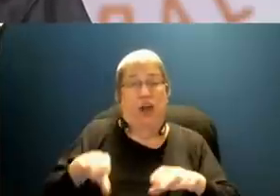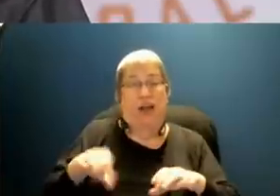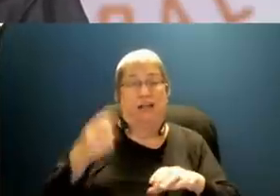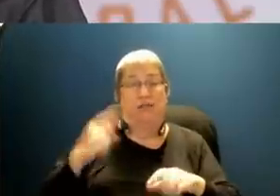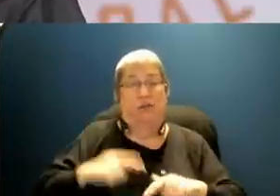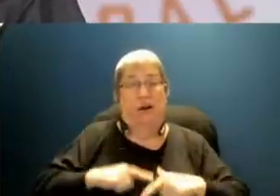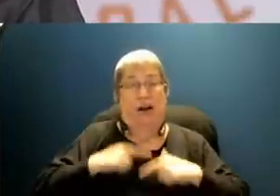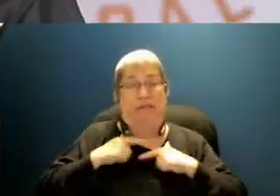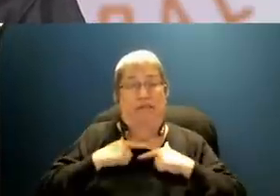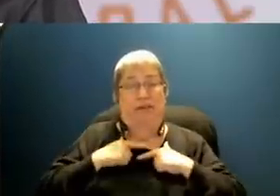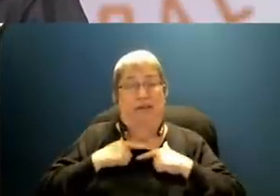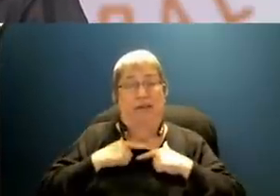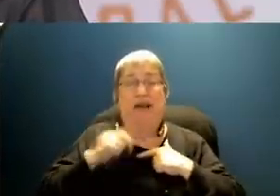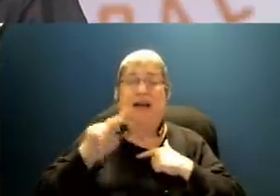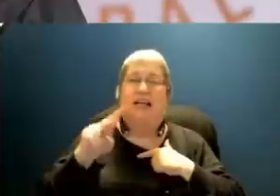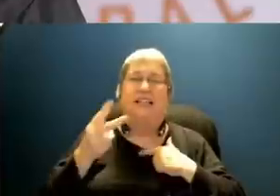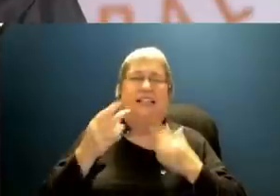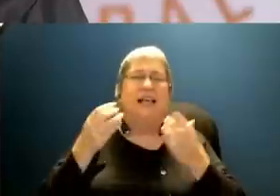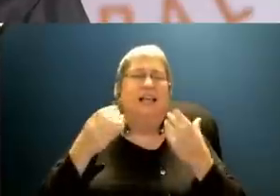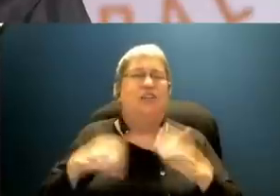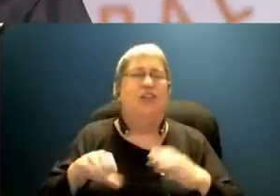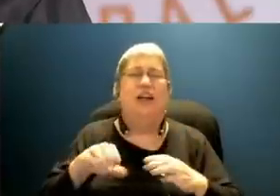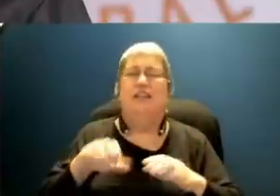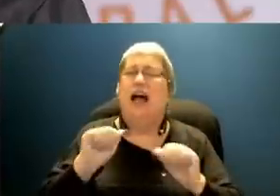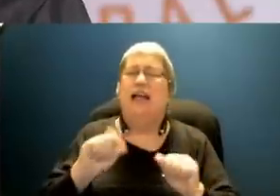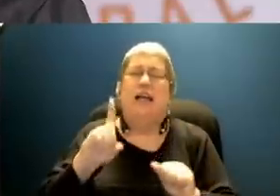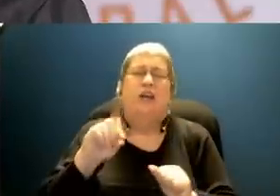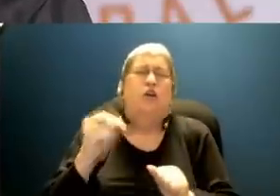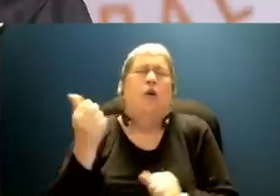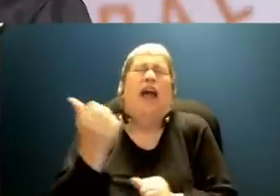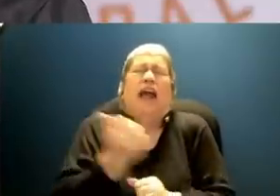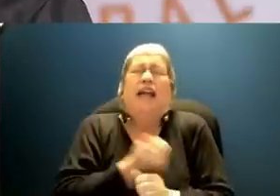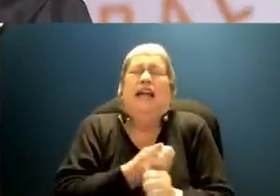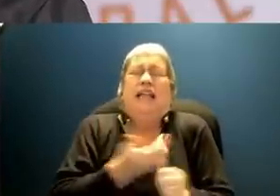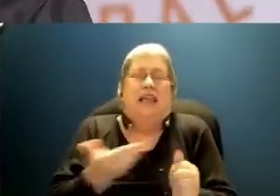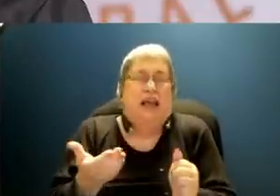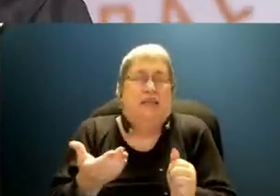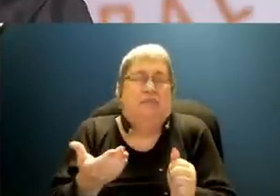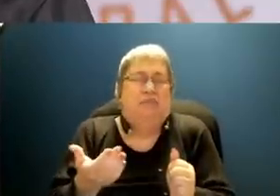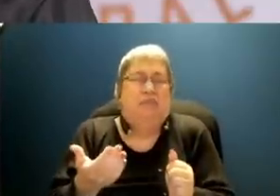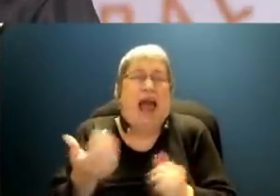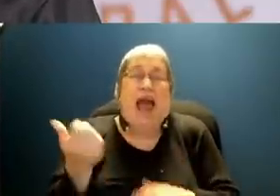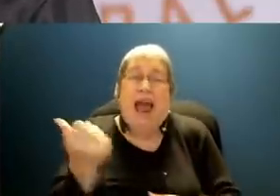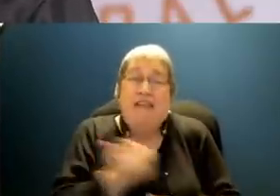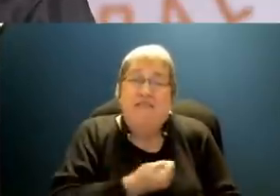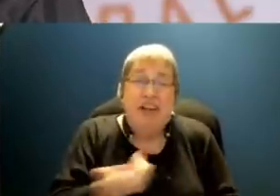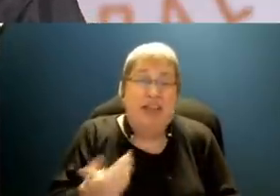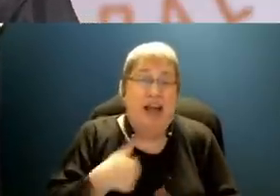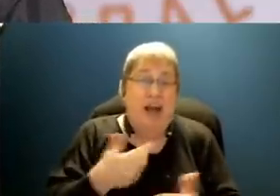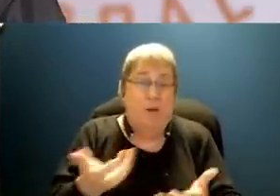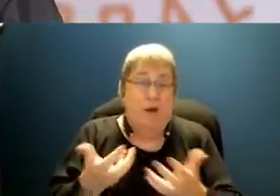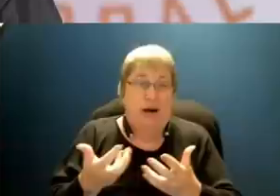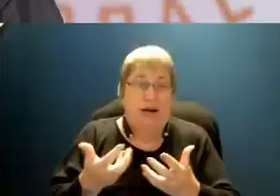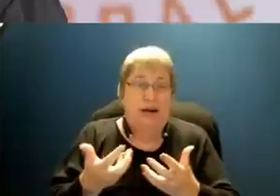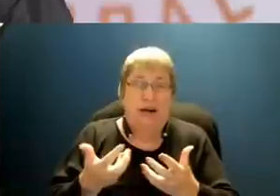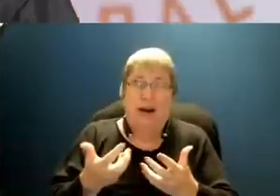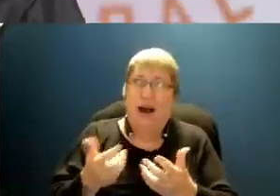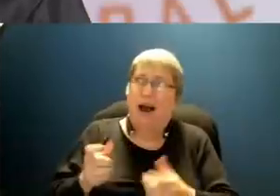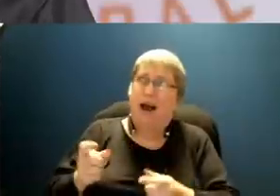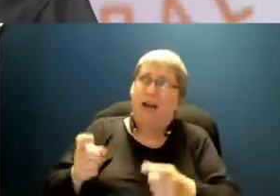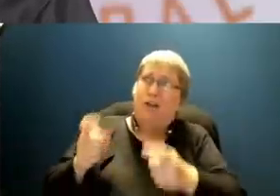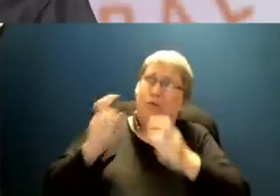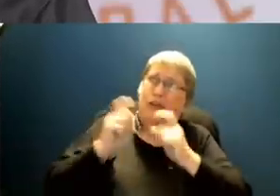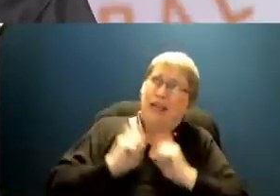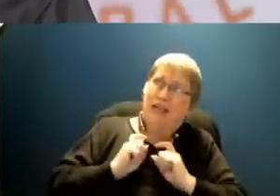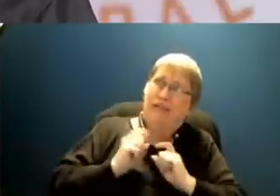chance to do anything and everything I ever wanted to do. I was just given a gift. And